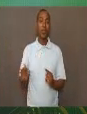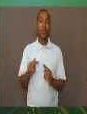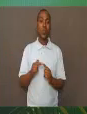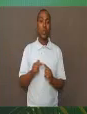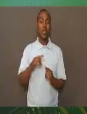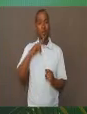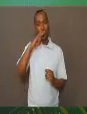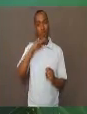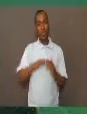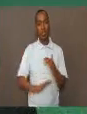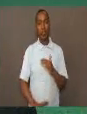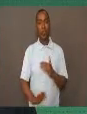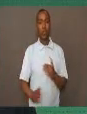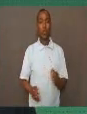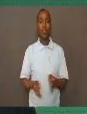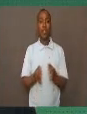unborn child.